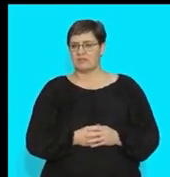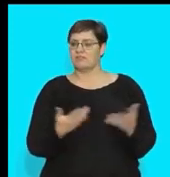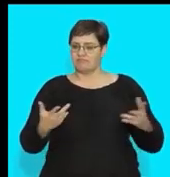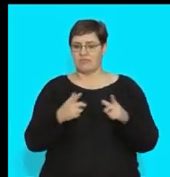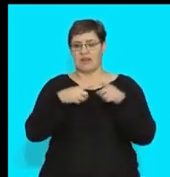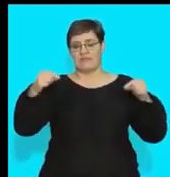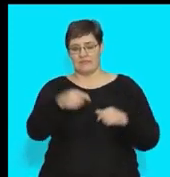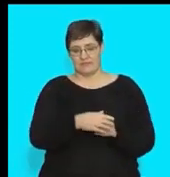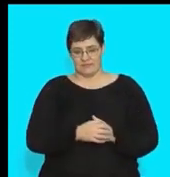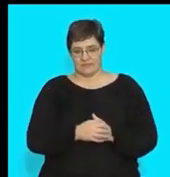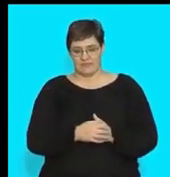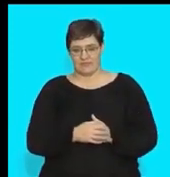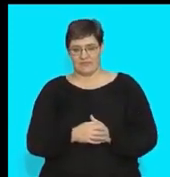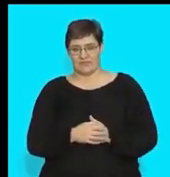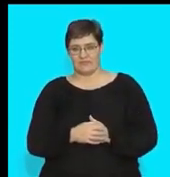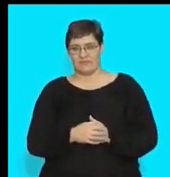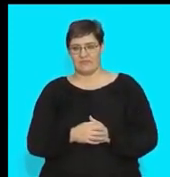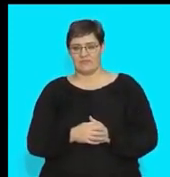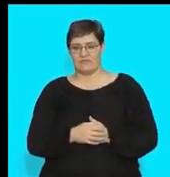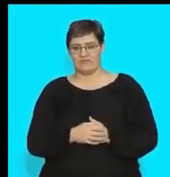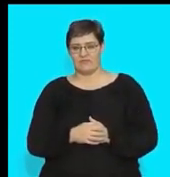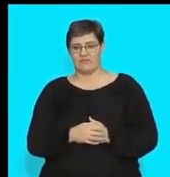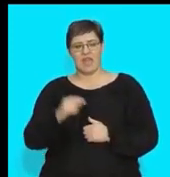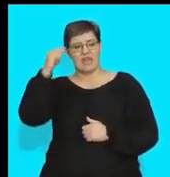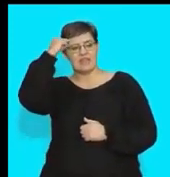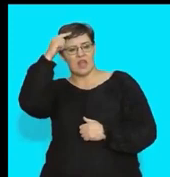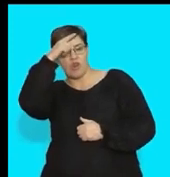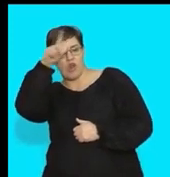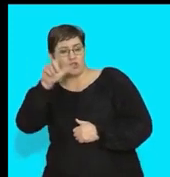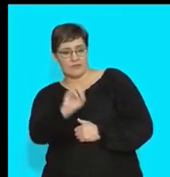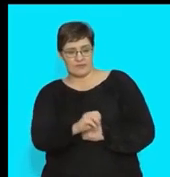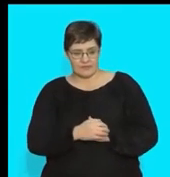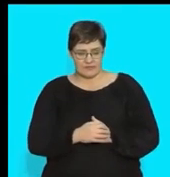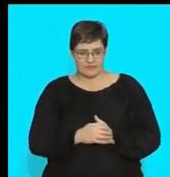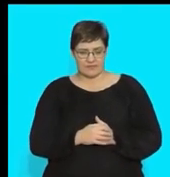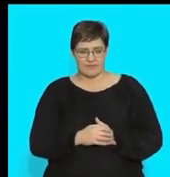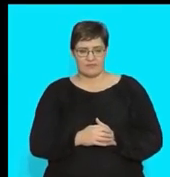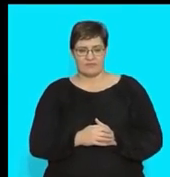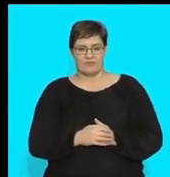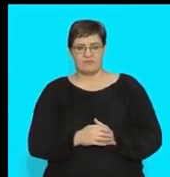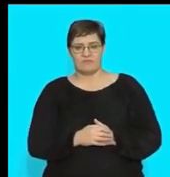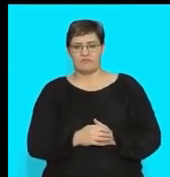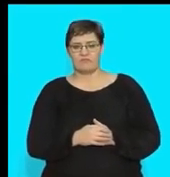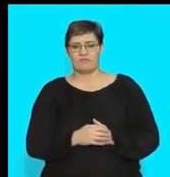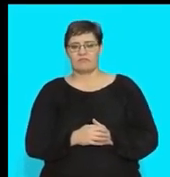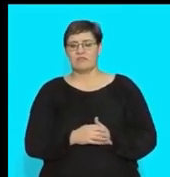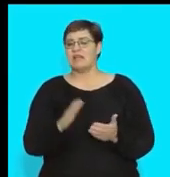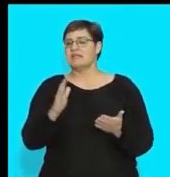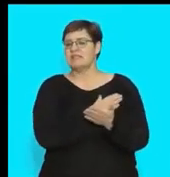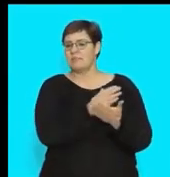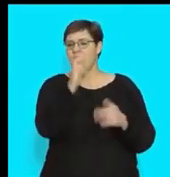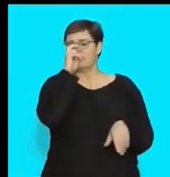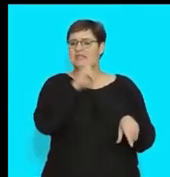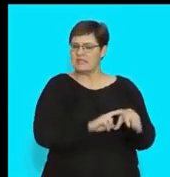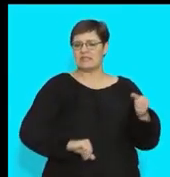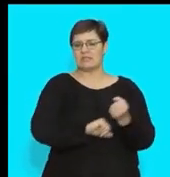In my leaf. Okay, think logically there. Right, sometimes I need a little